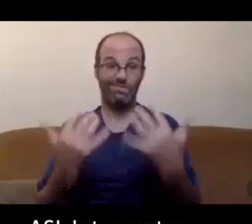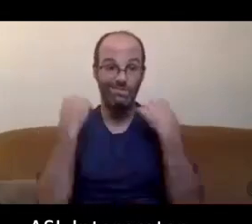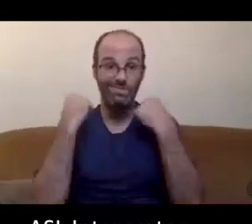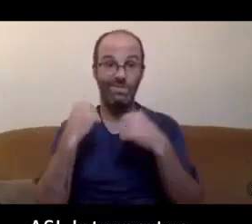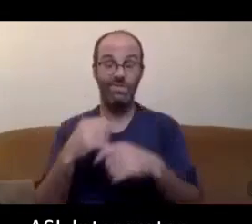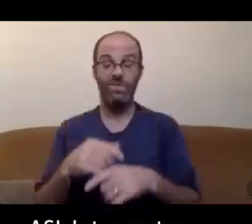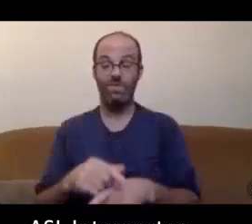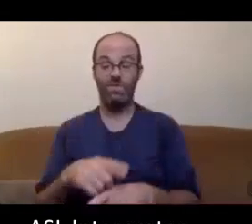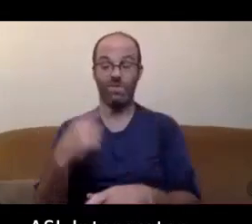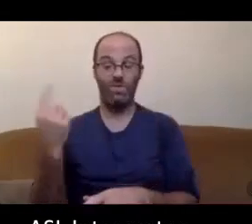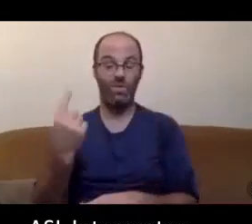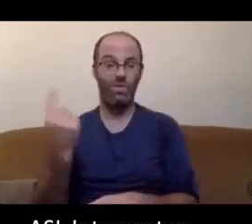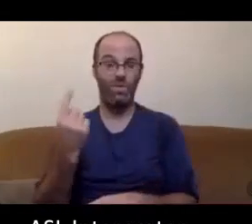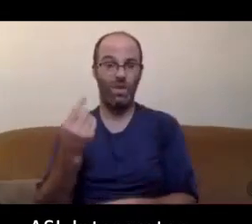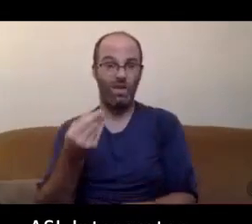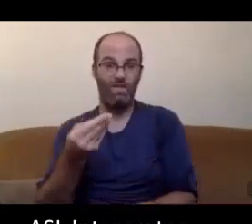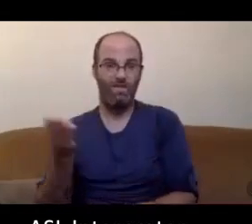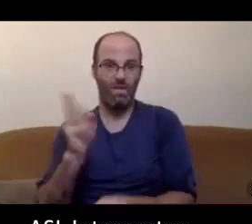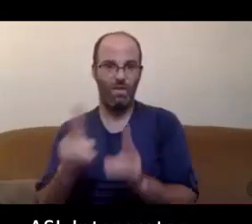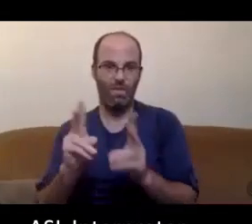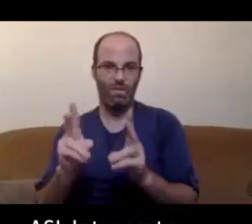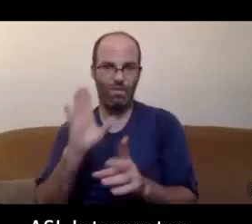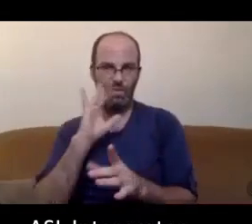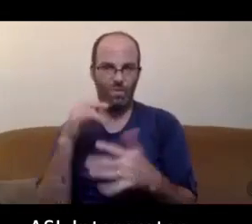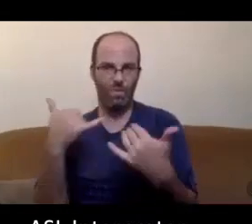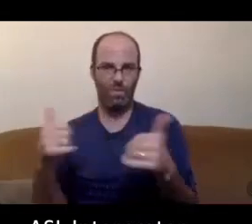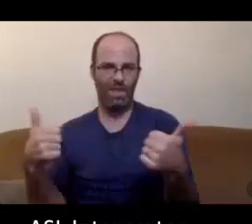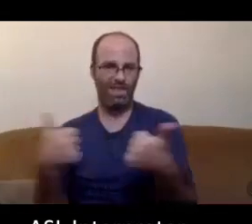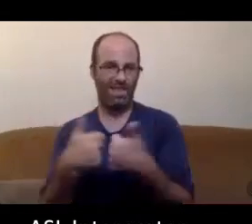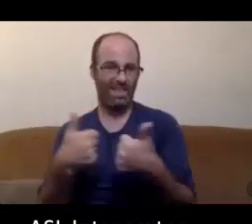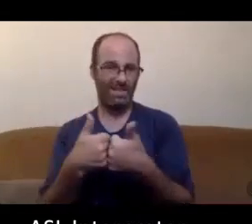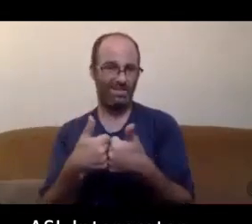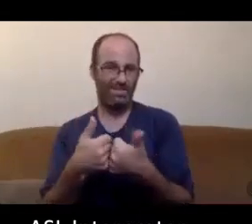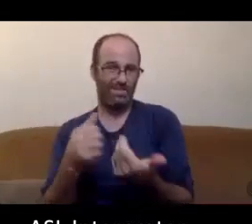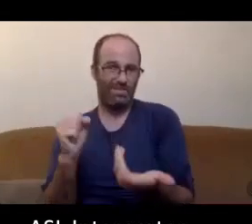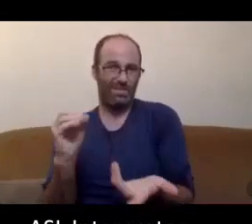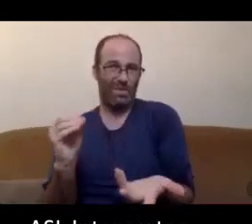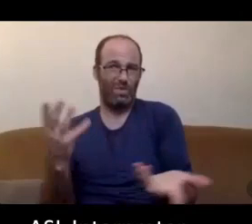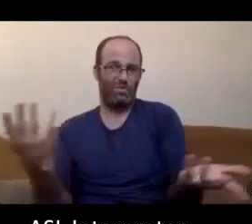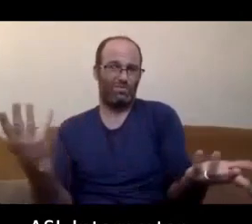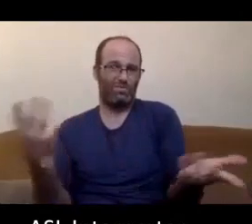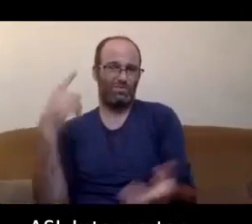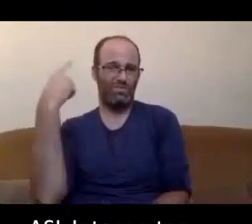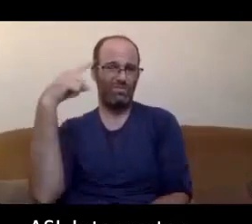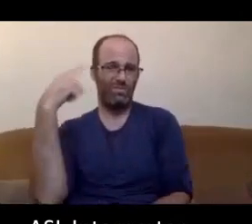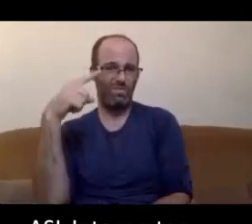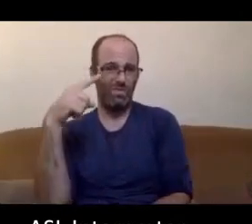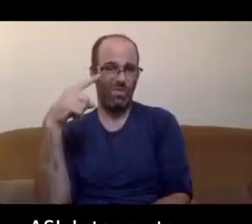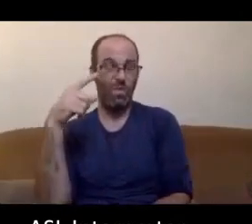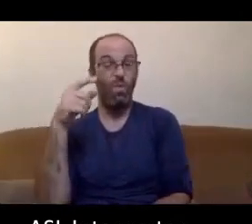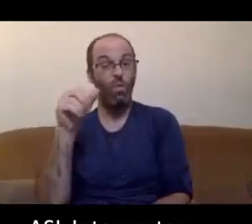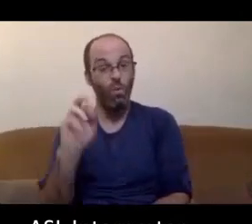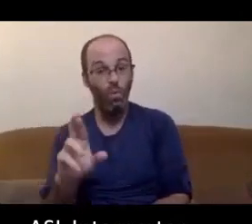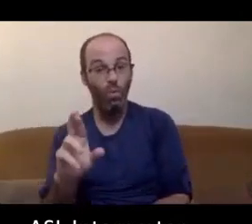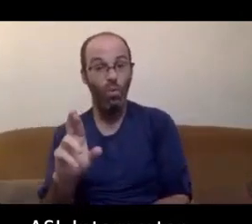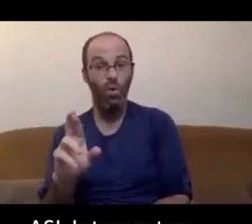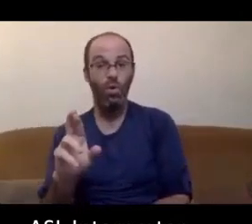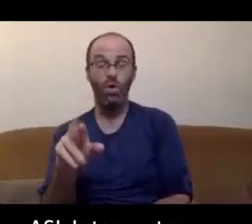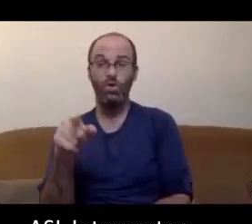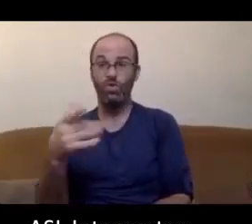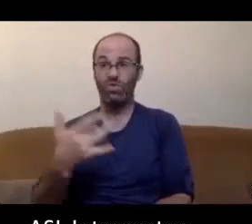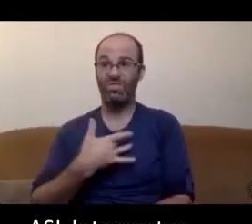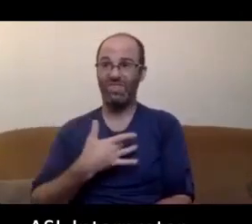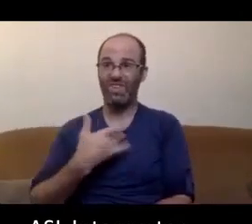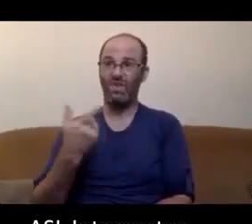people who are going to play your games anyway, so what does it matter? Or is there something that's actually worth your time and